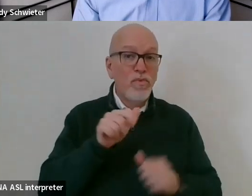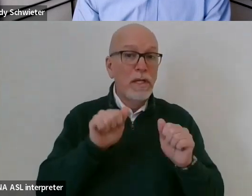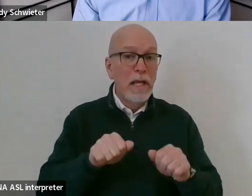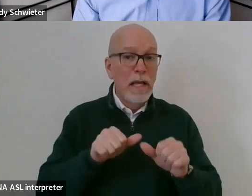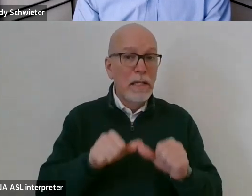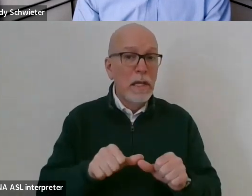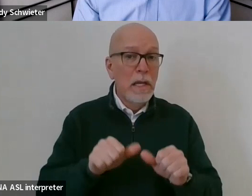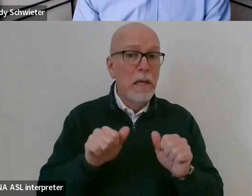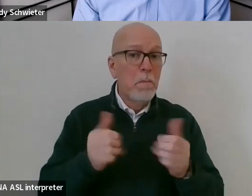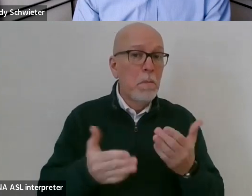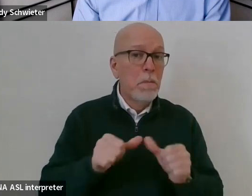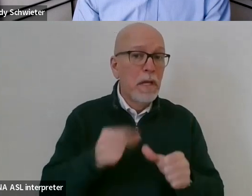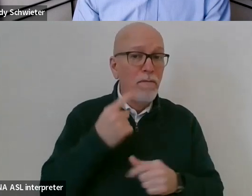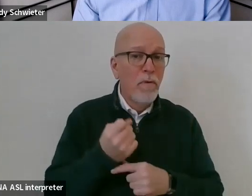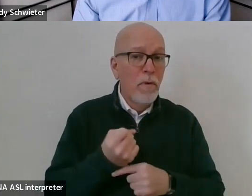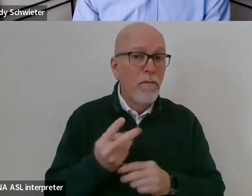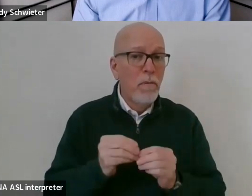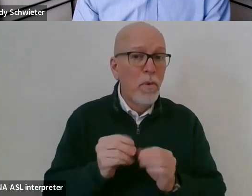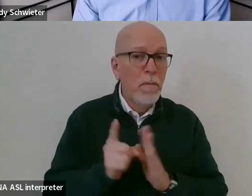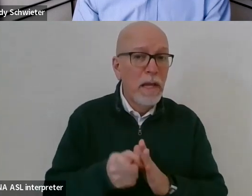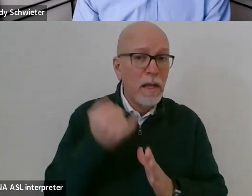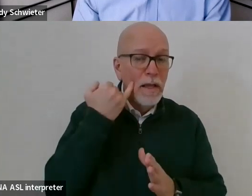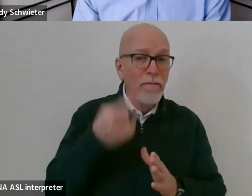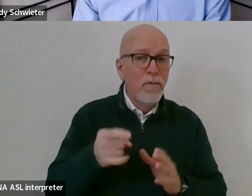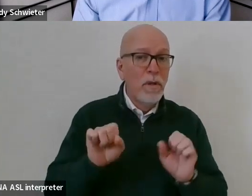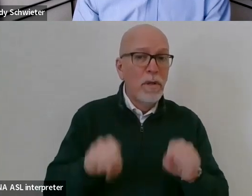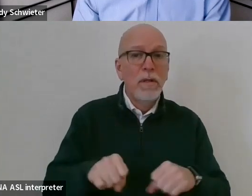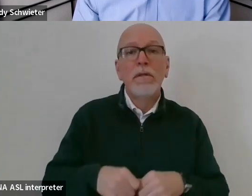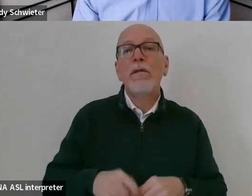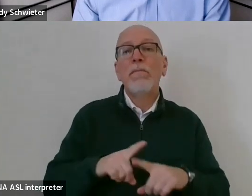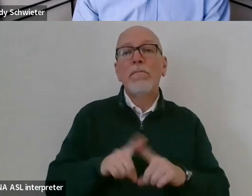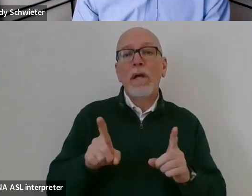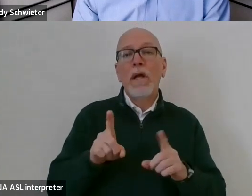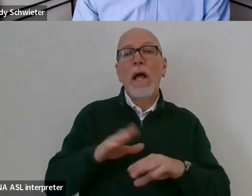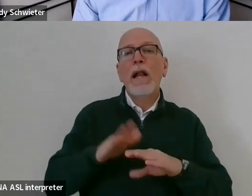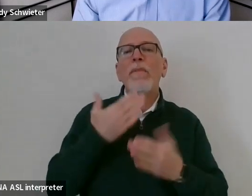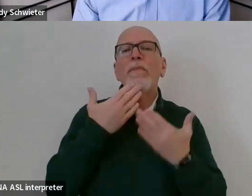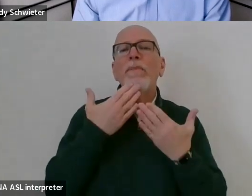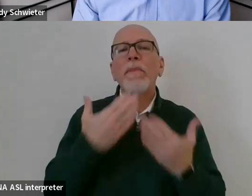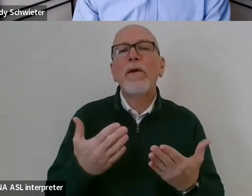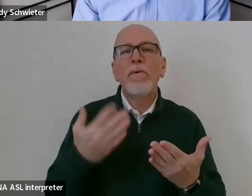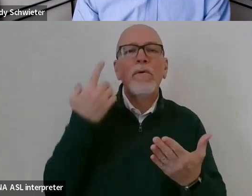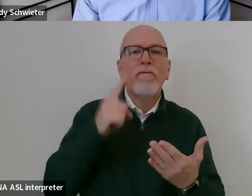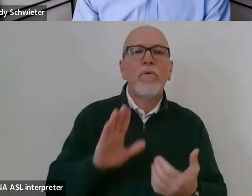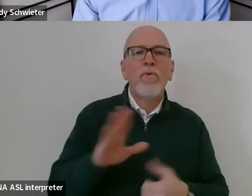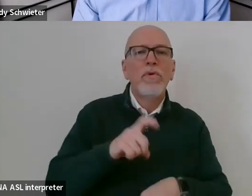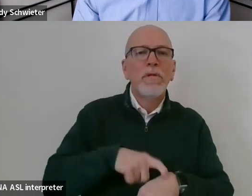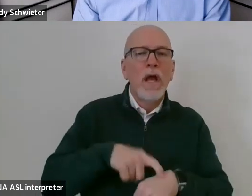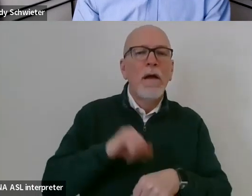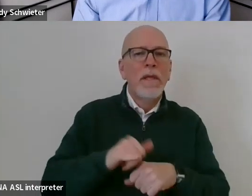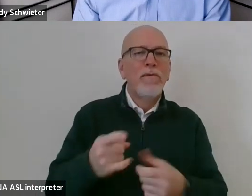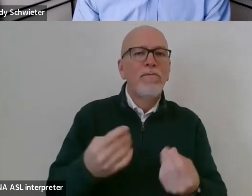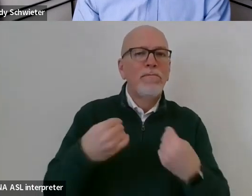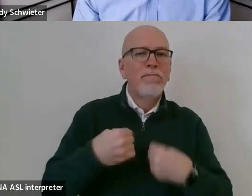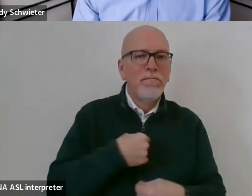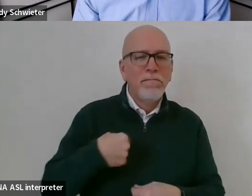on may stay on for a few more minutes if you're able to, but at least thank you for the time you've given us.